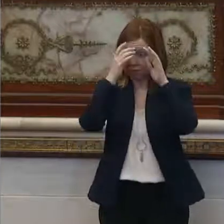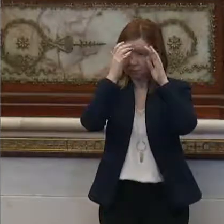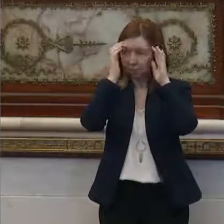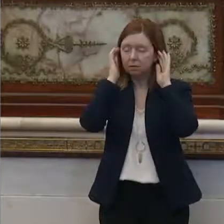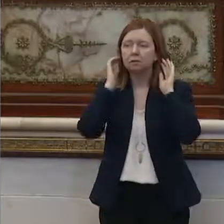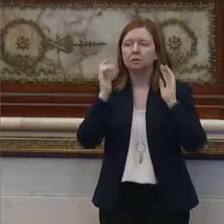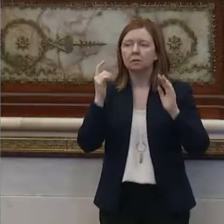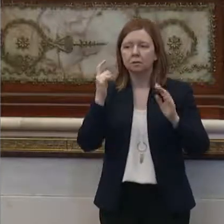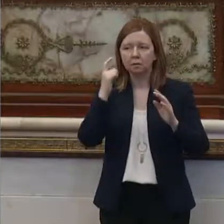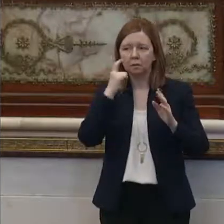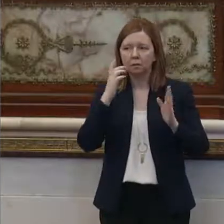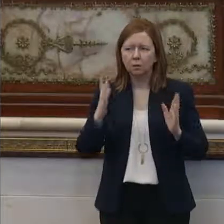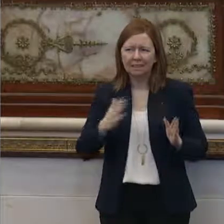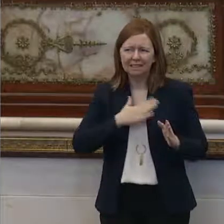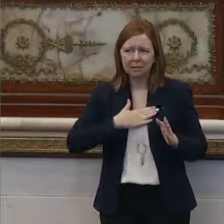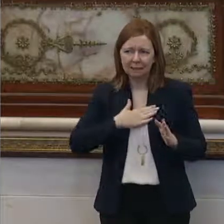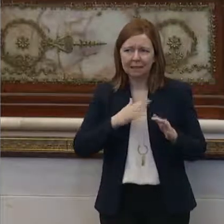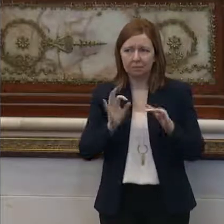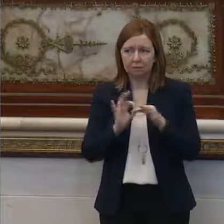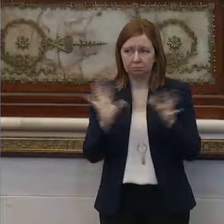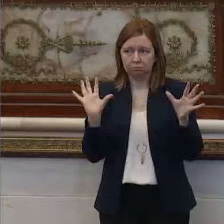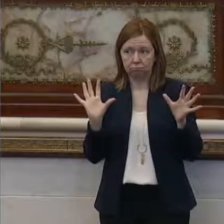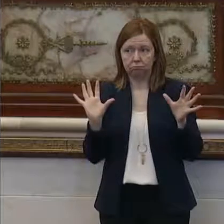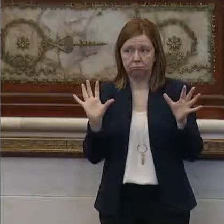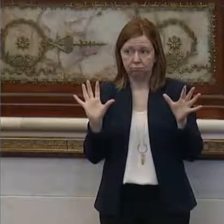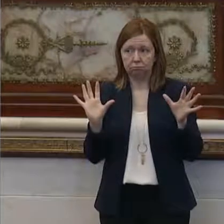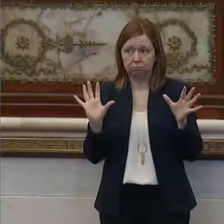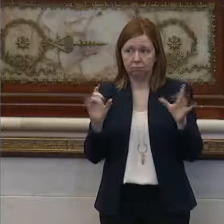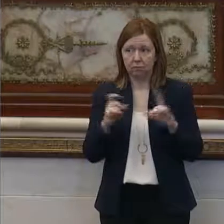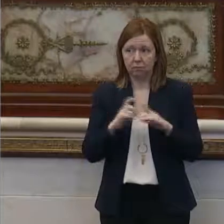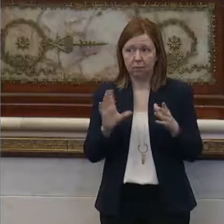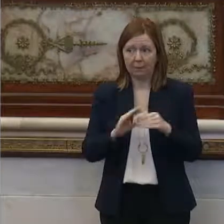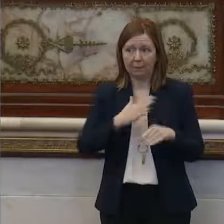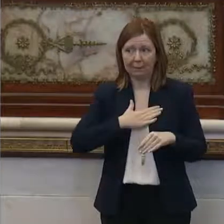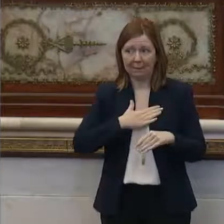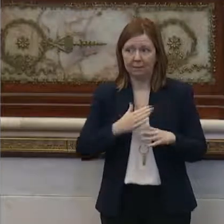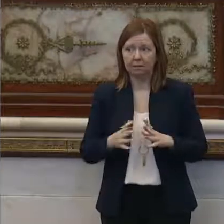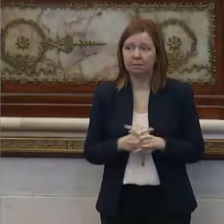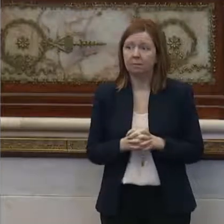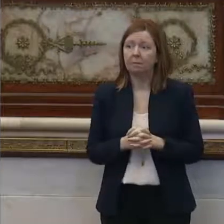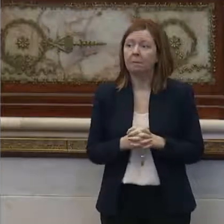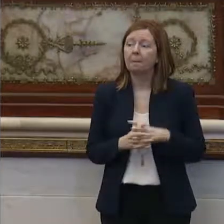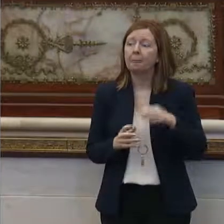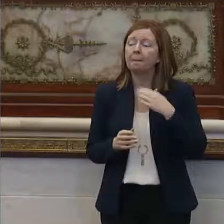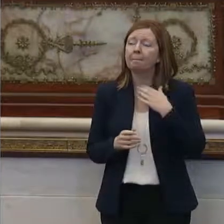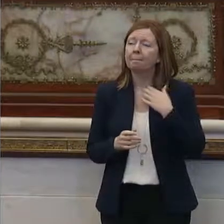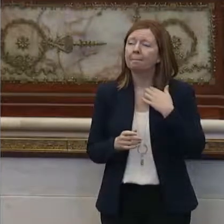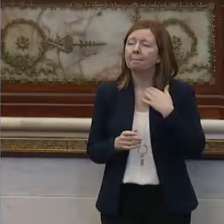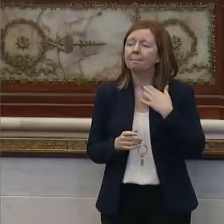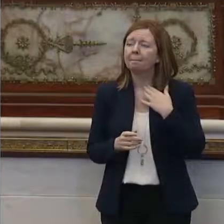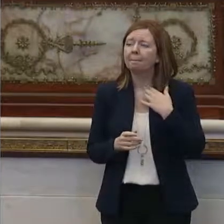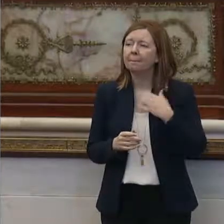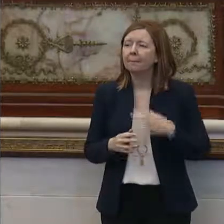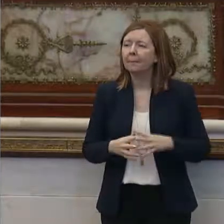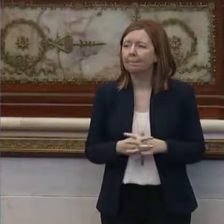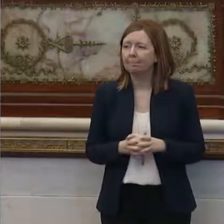for the witnesses, we ask you to disconnect from the hearing.